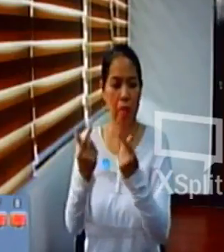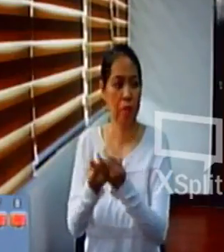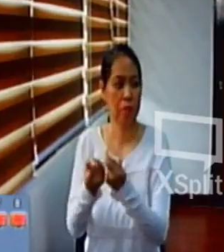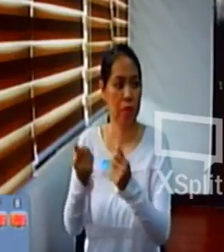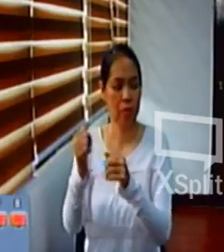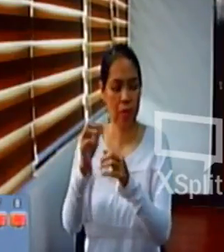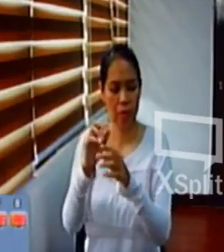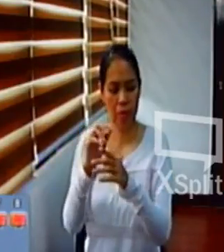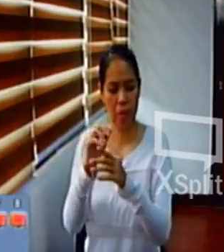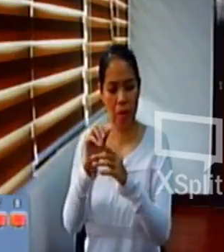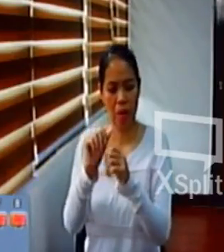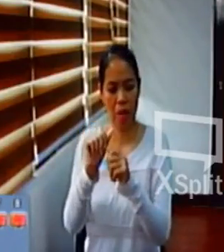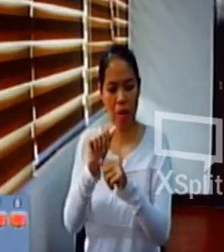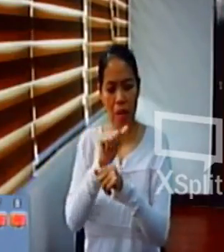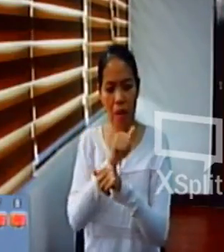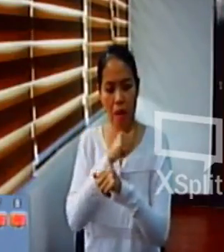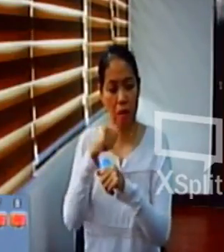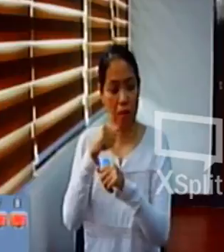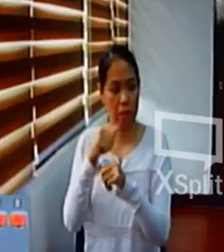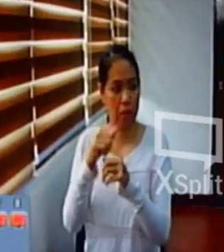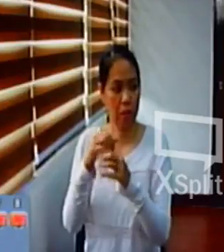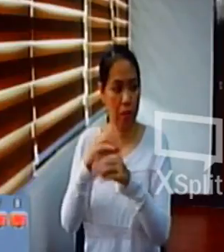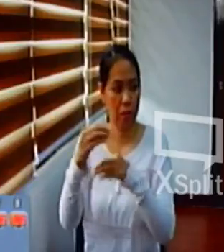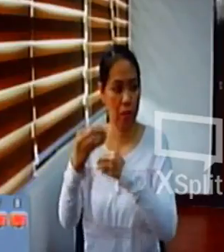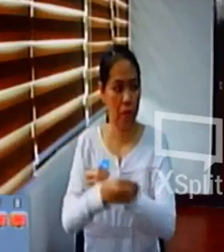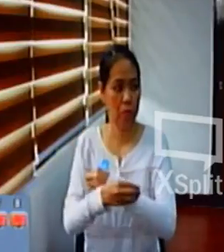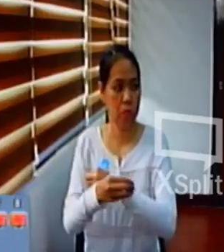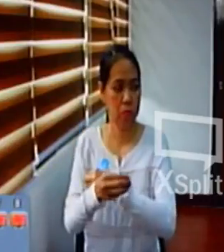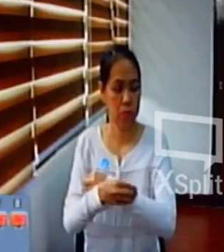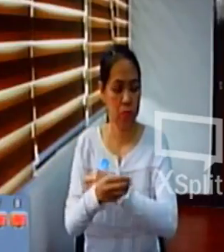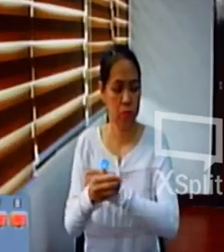in 1998. And it was only, I think,